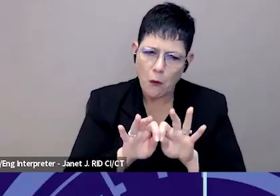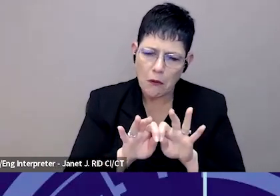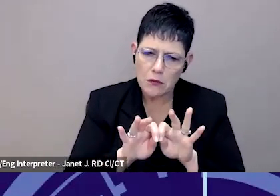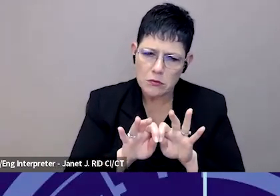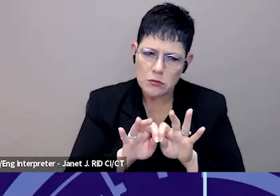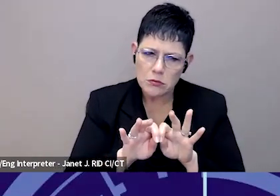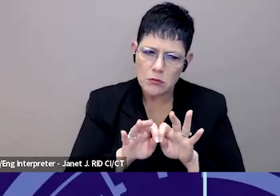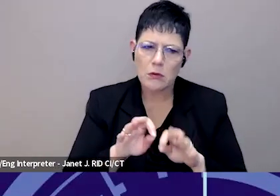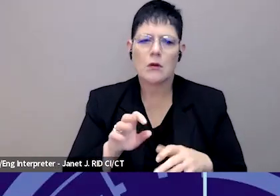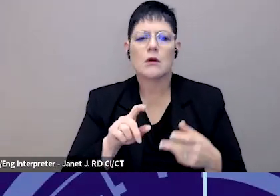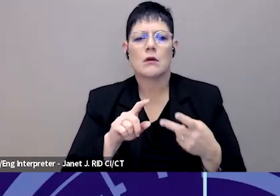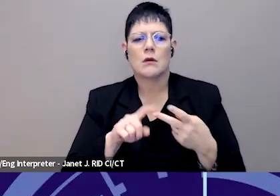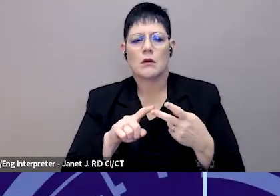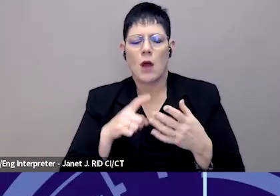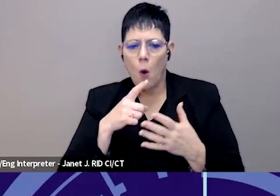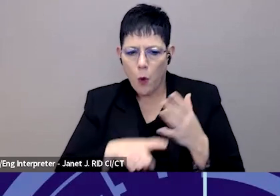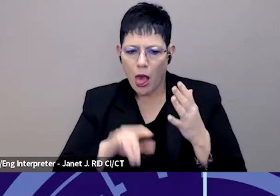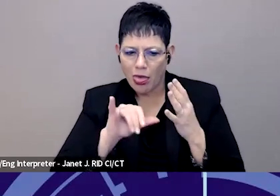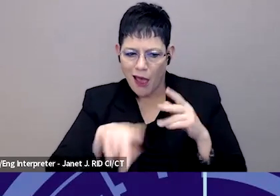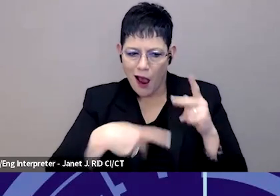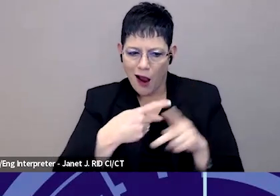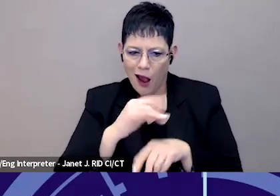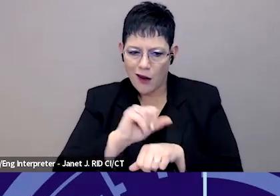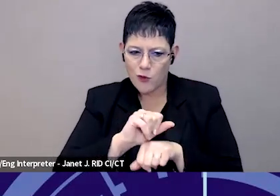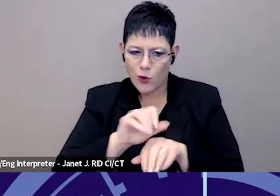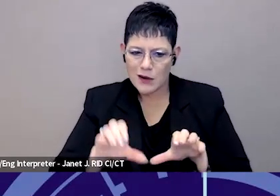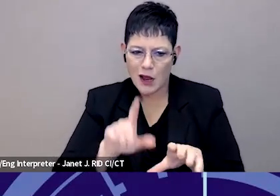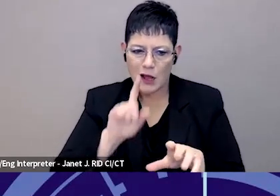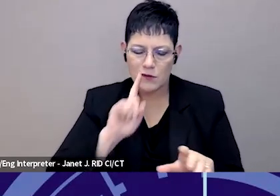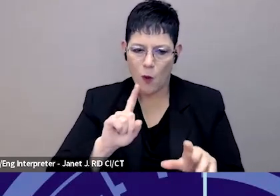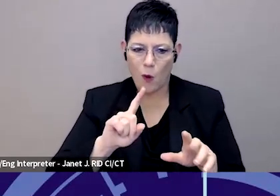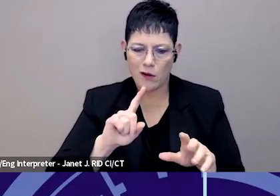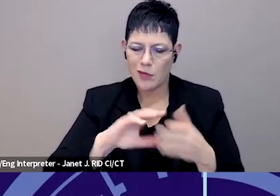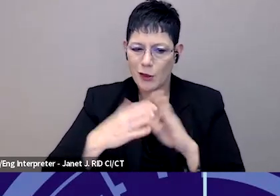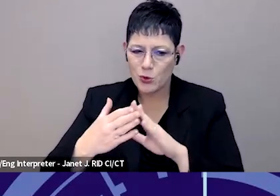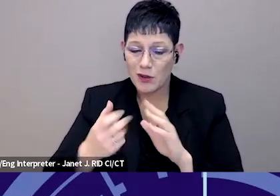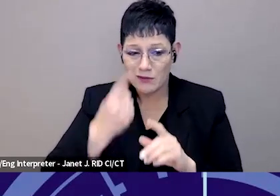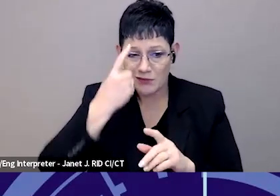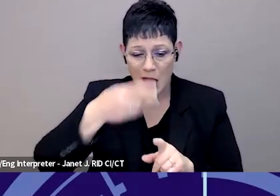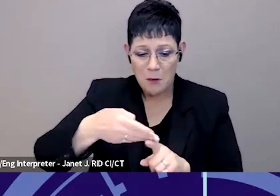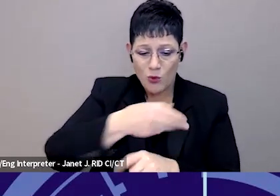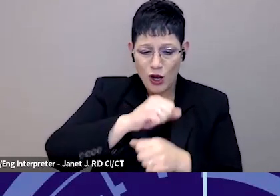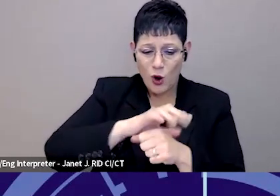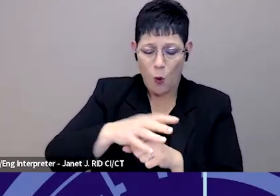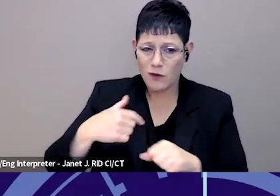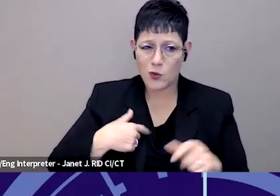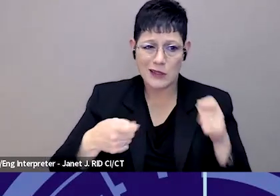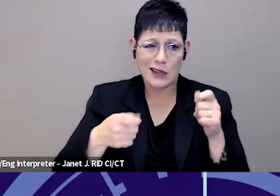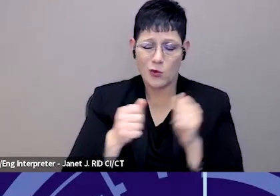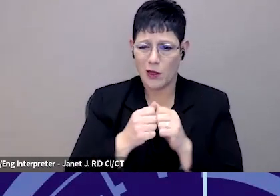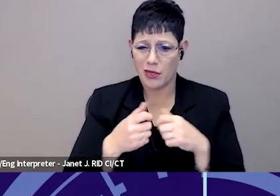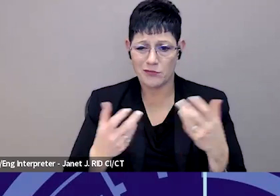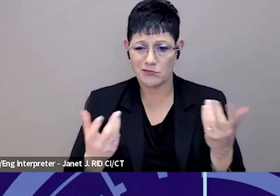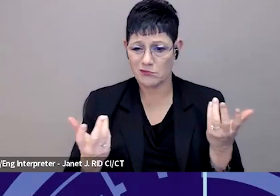that care has to society as a whole. Because at this current rate, especially pre-COVID, you know, we were dealing with